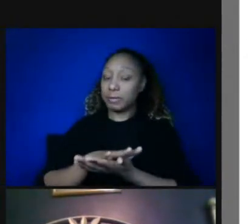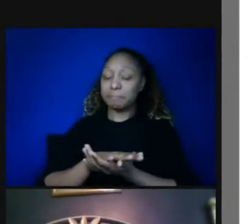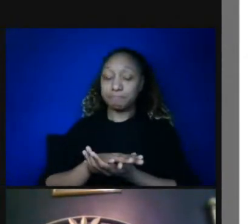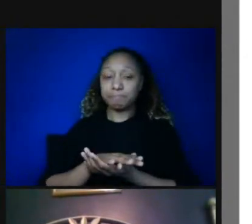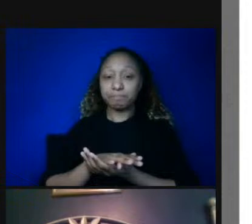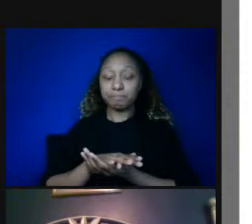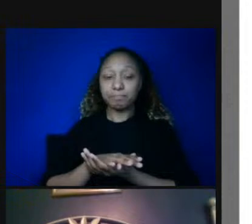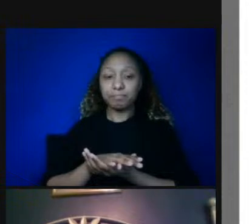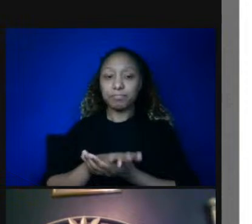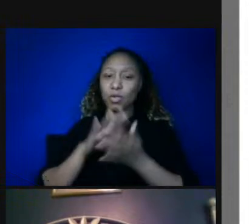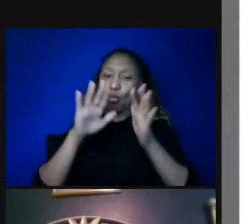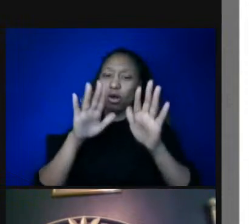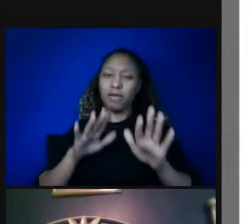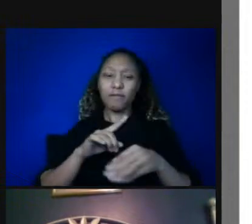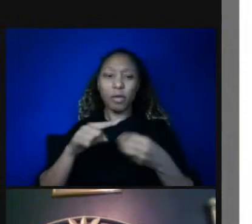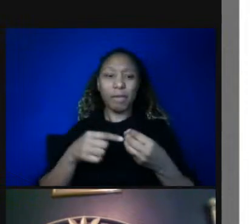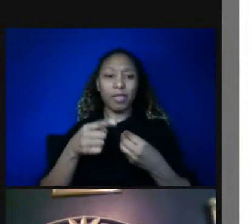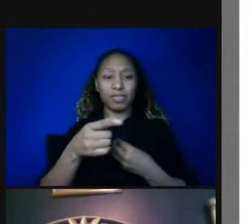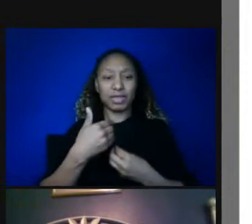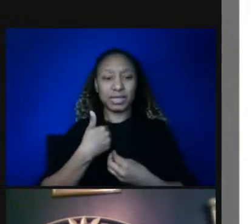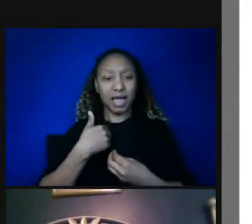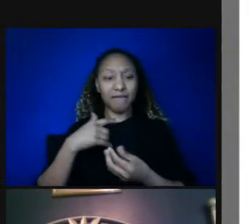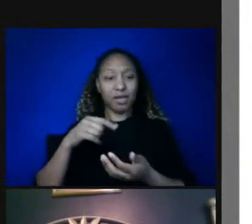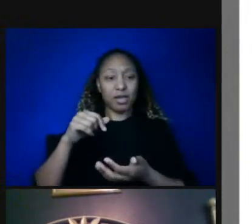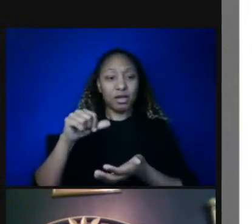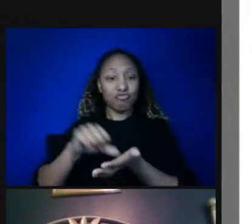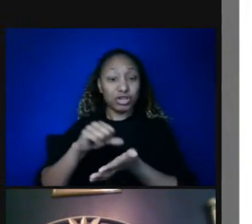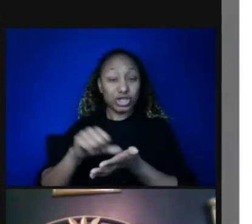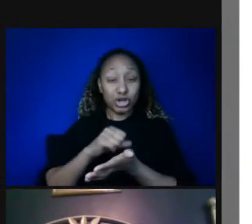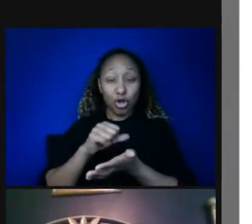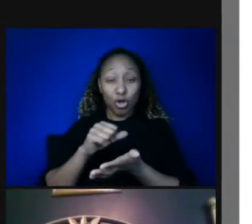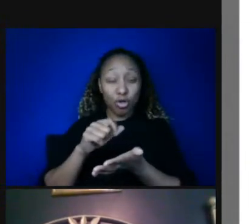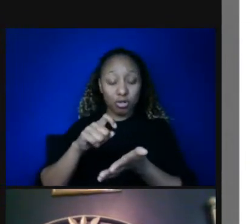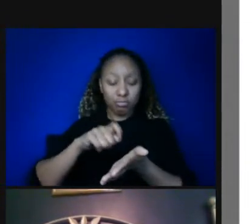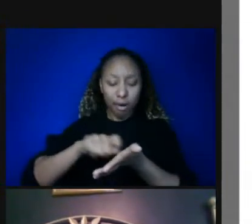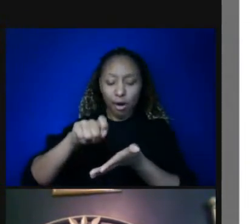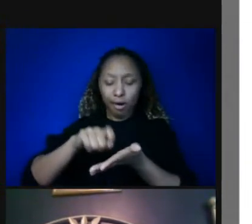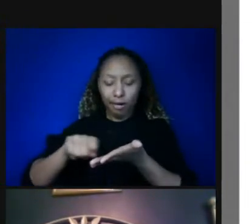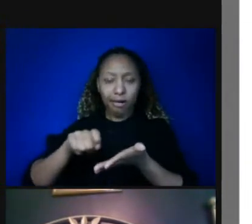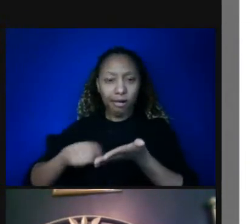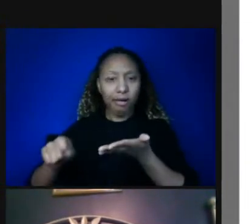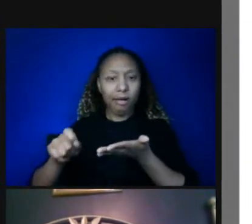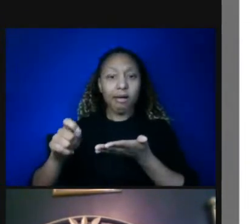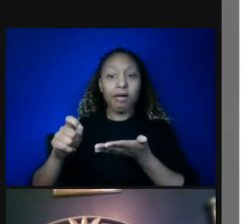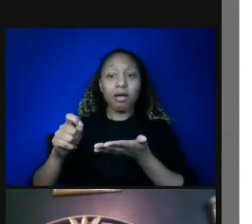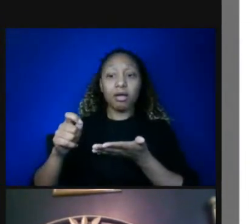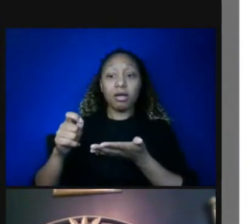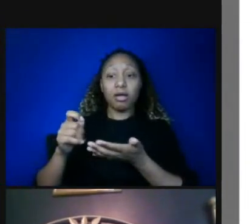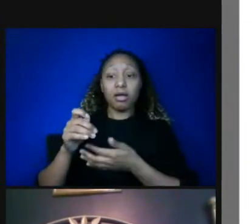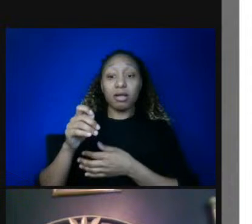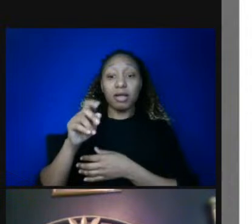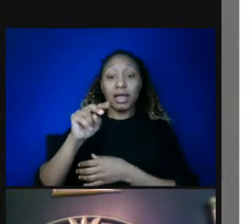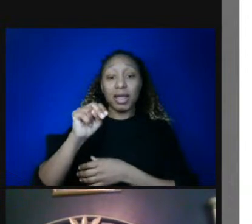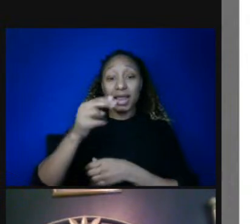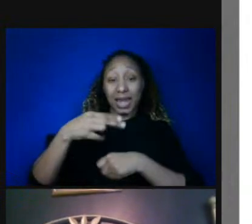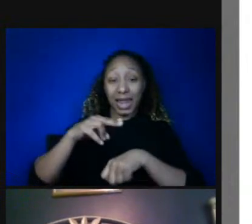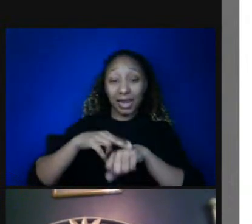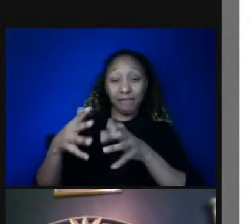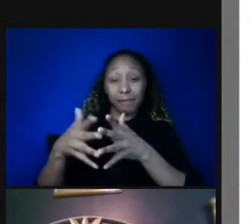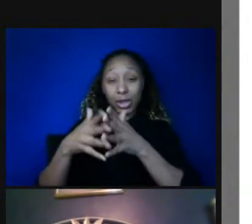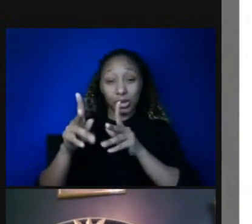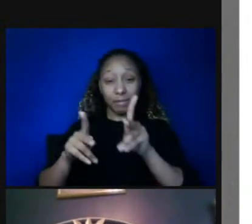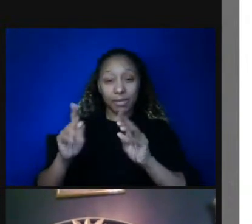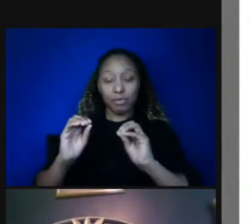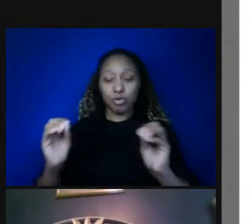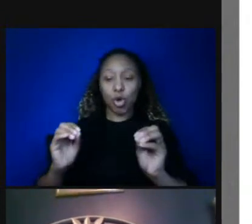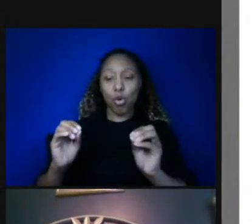What's great about these, sometimes they have original marks, which Native American people for the longest time did not have signatures like